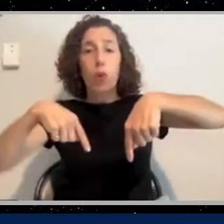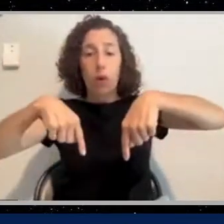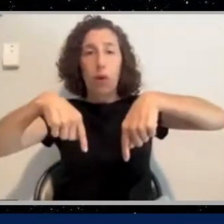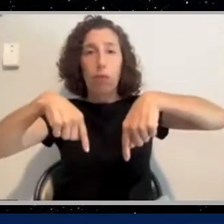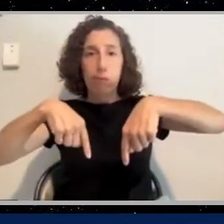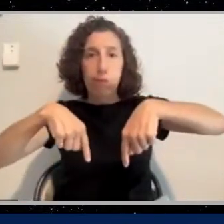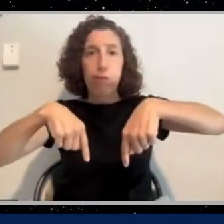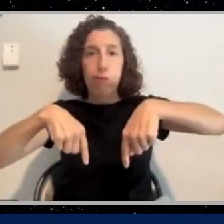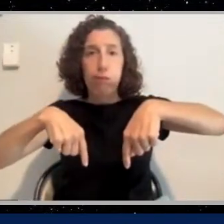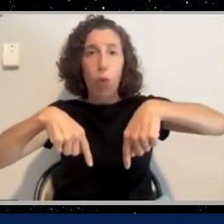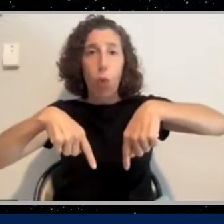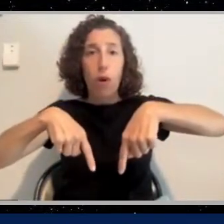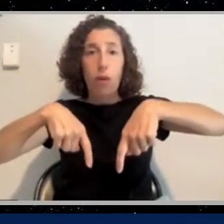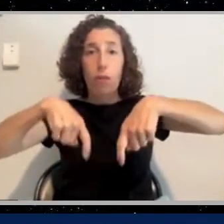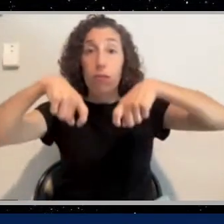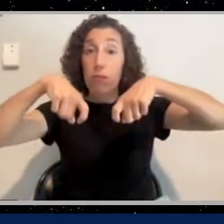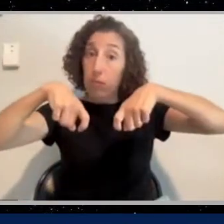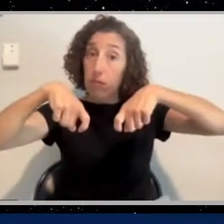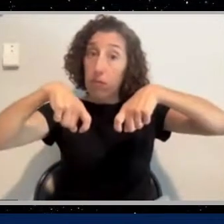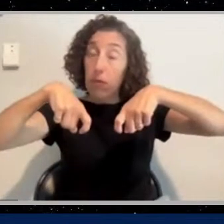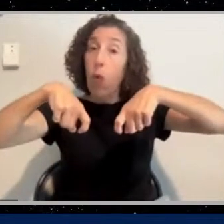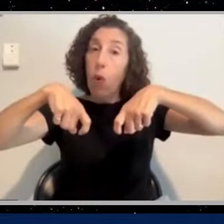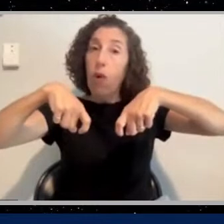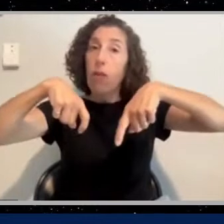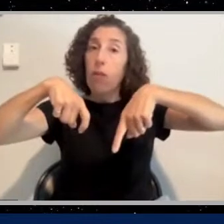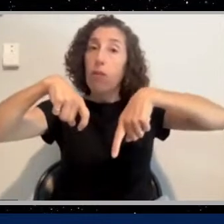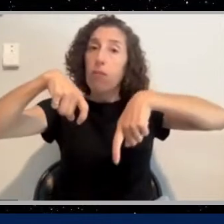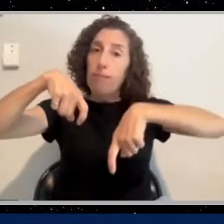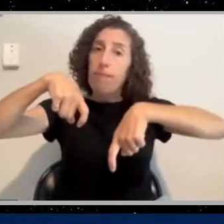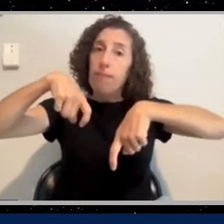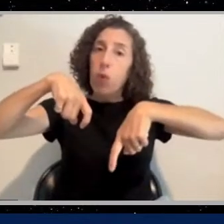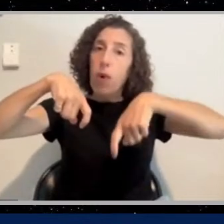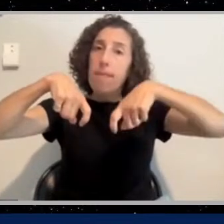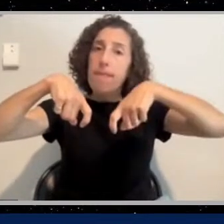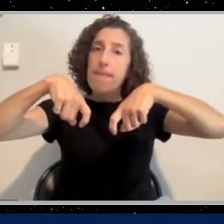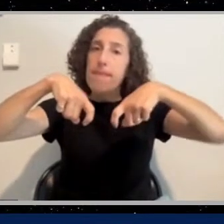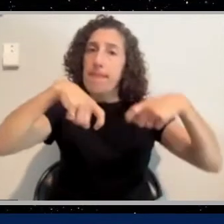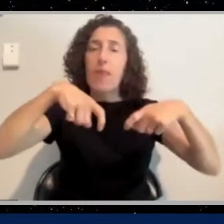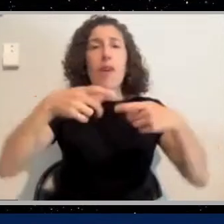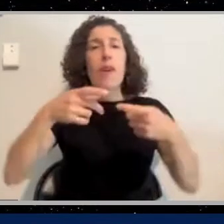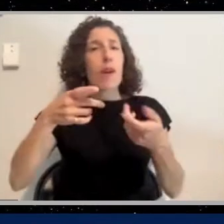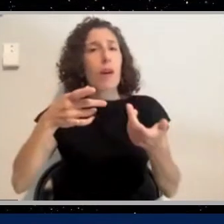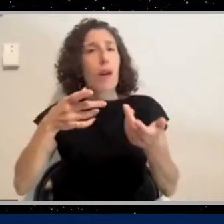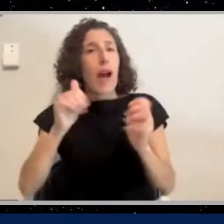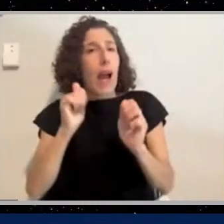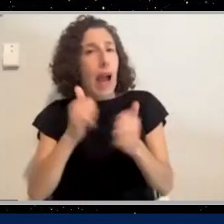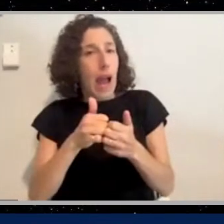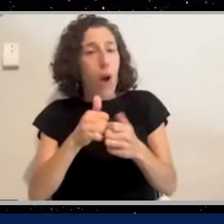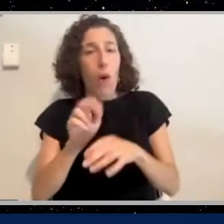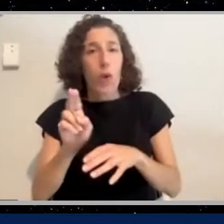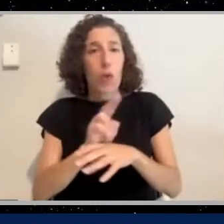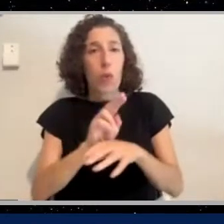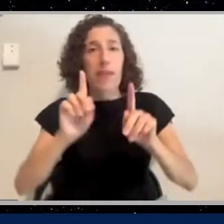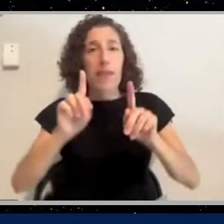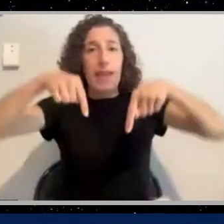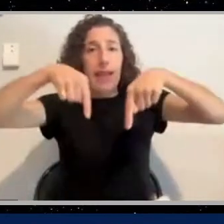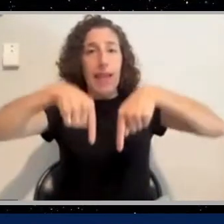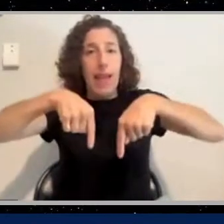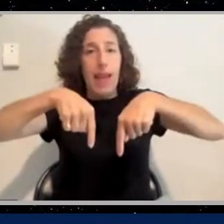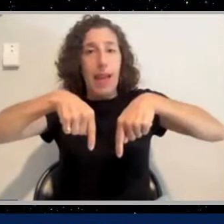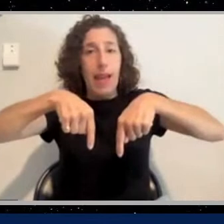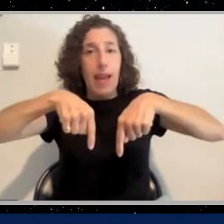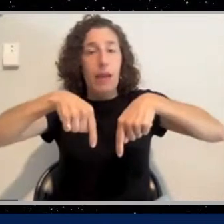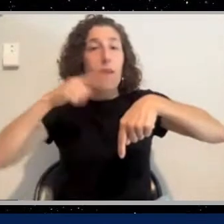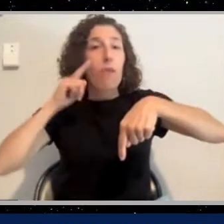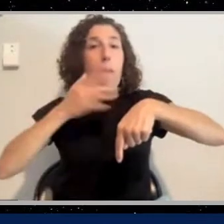was trying to figure out, what can I do with my legs? Can I get them into a specific position? Is